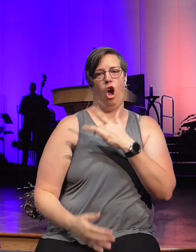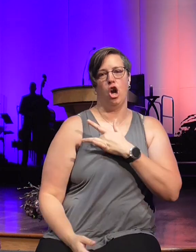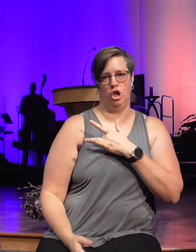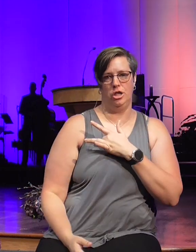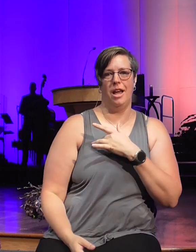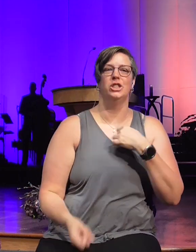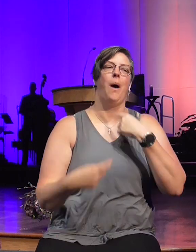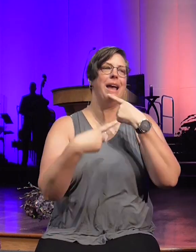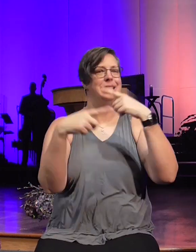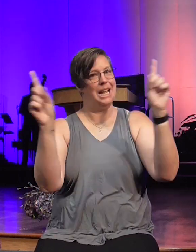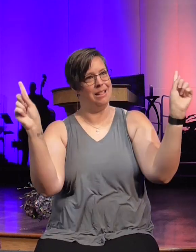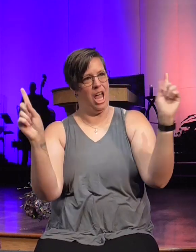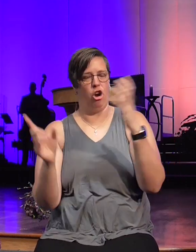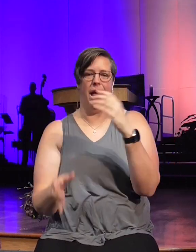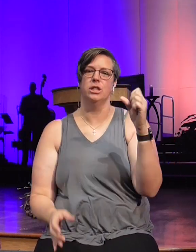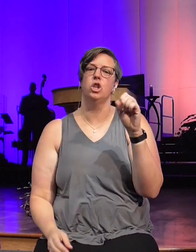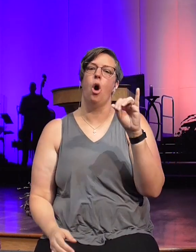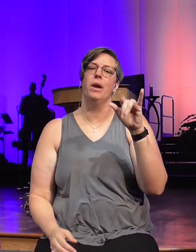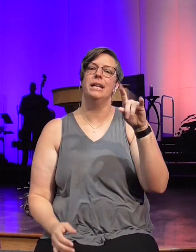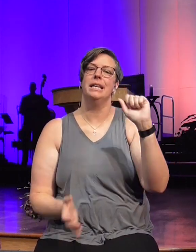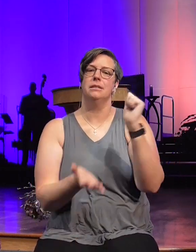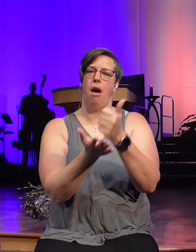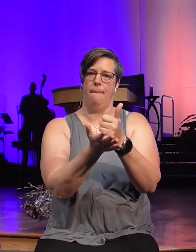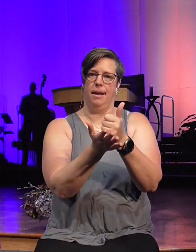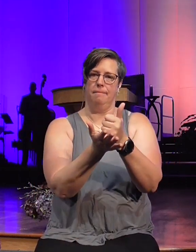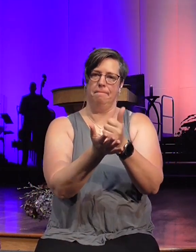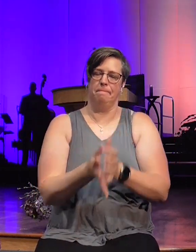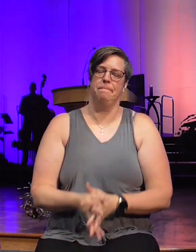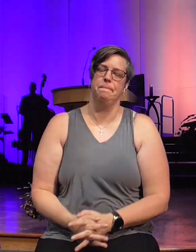into being, and so it is. Amen.